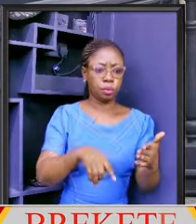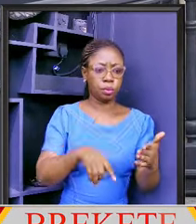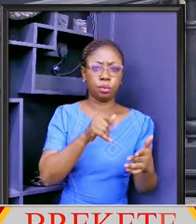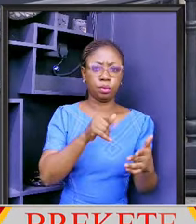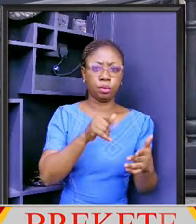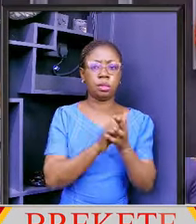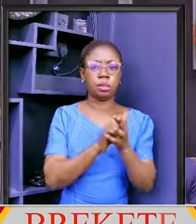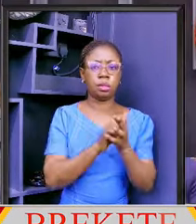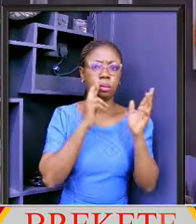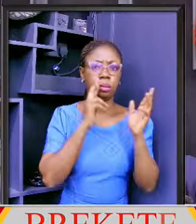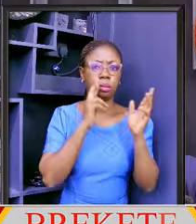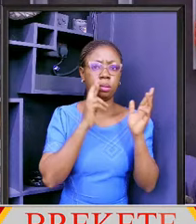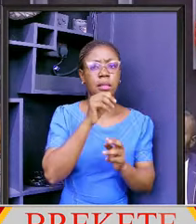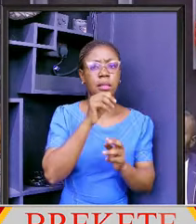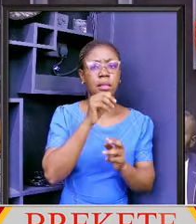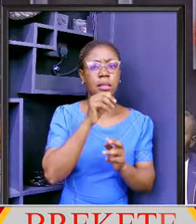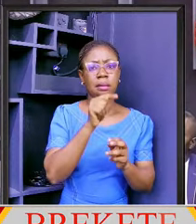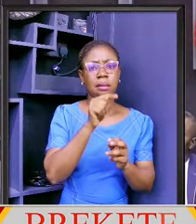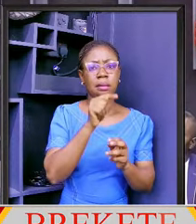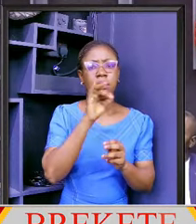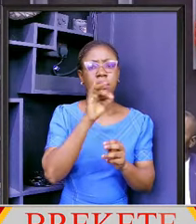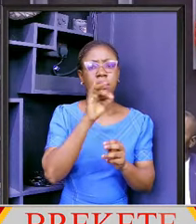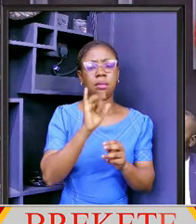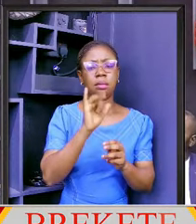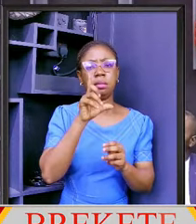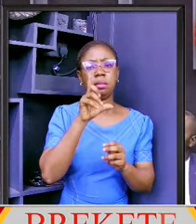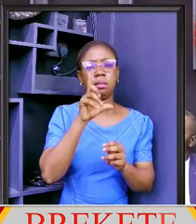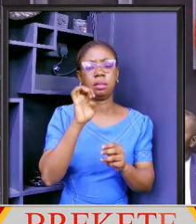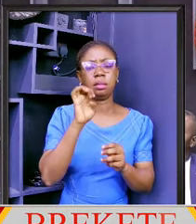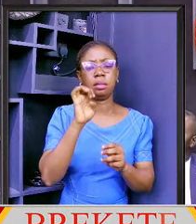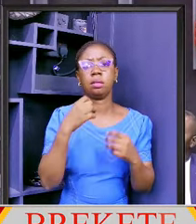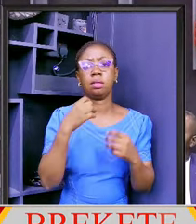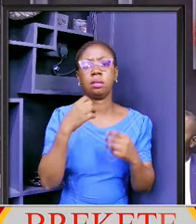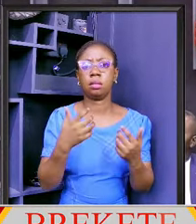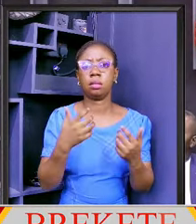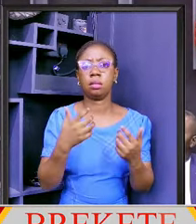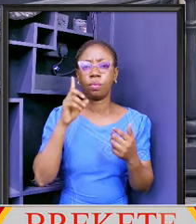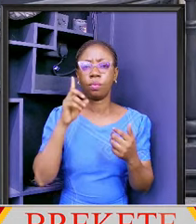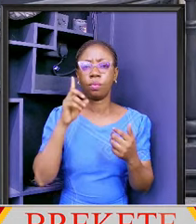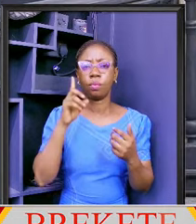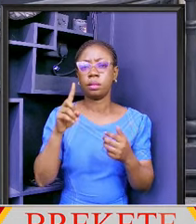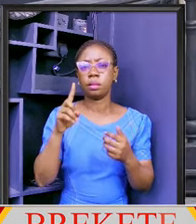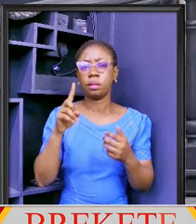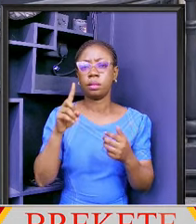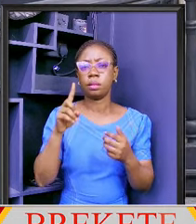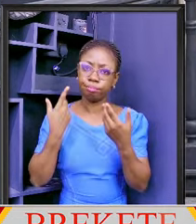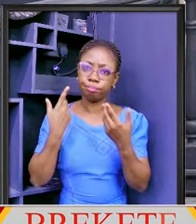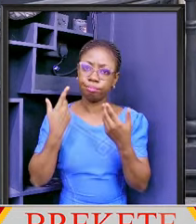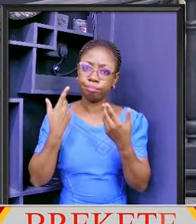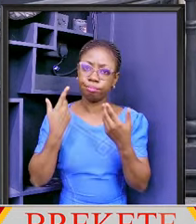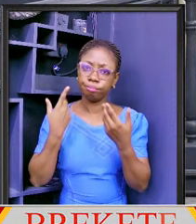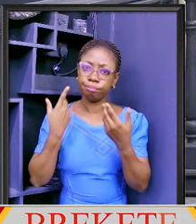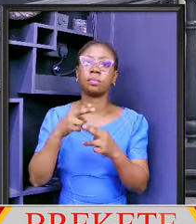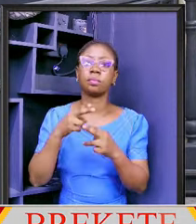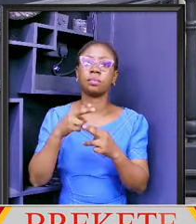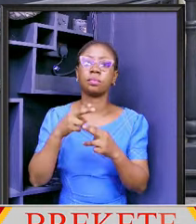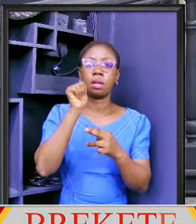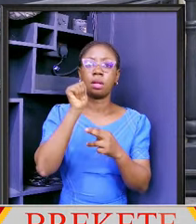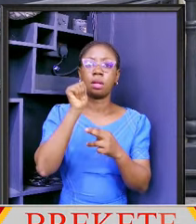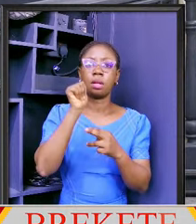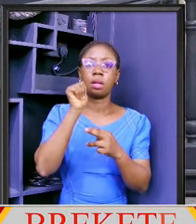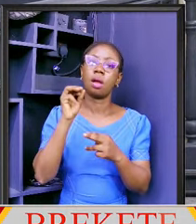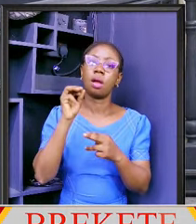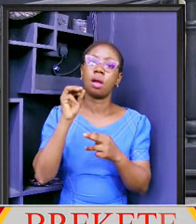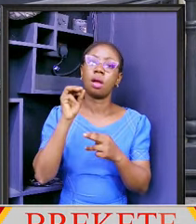tricycle or repairers. The original certificate is reading only Amalgamated Commercial Motorcycle Owners and Riders Association,